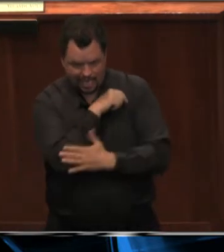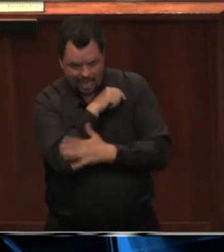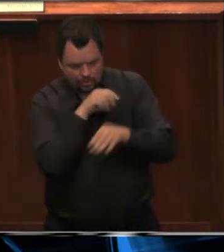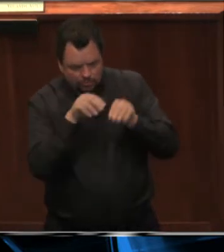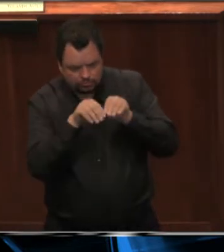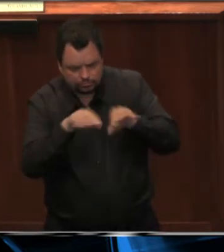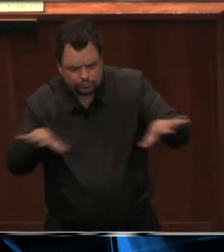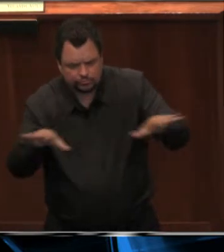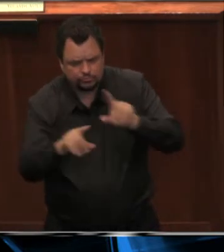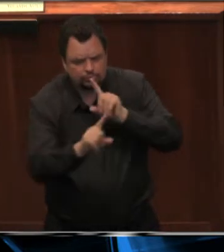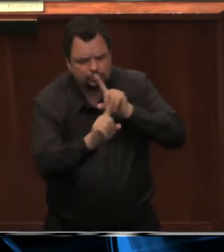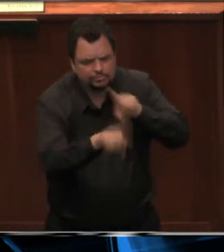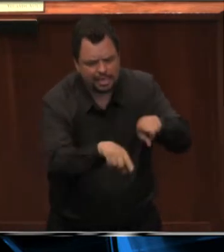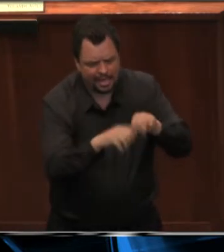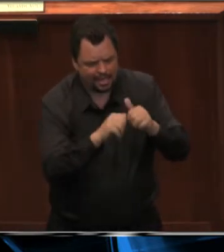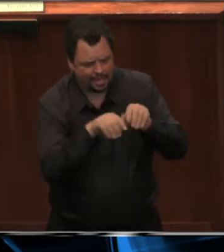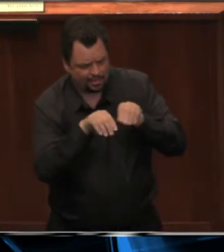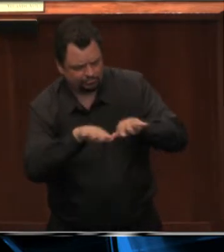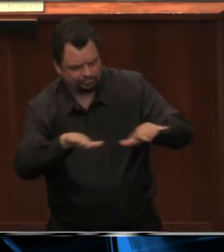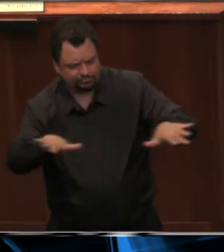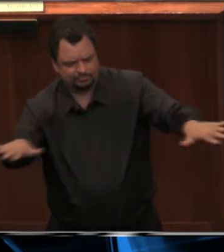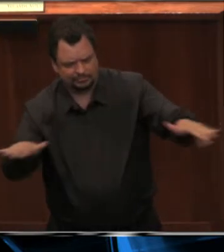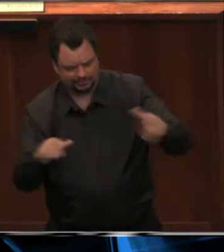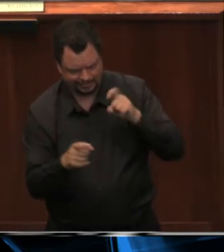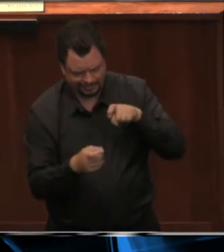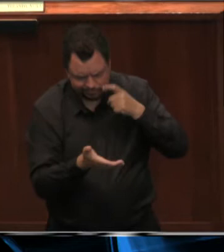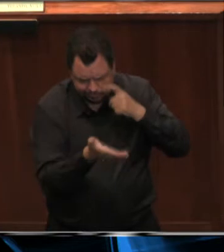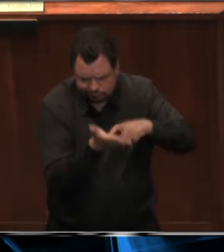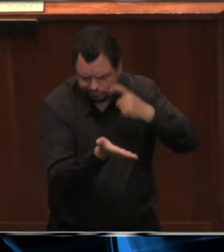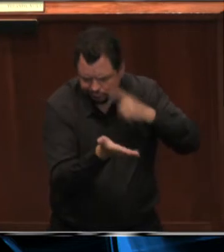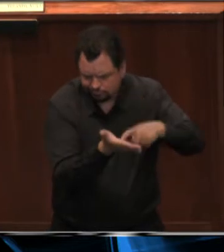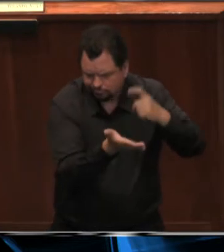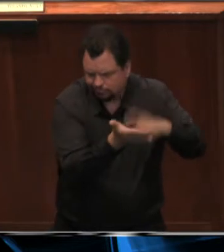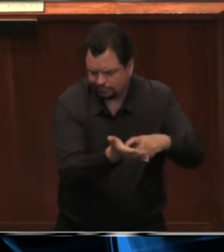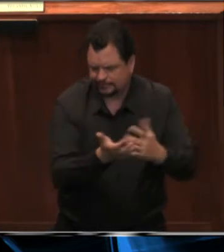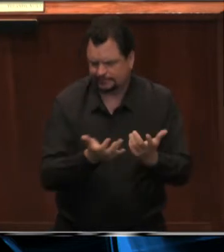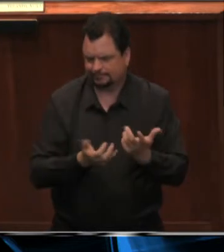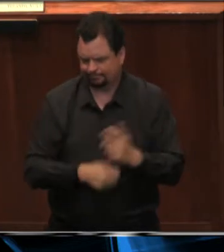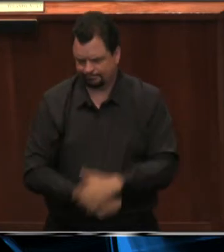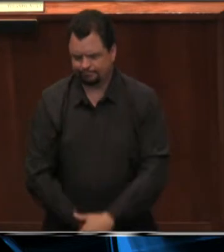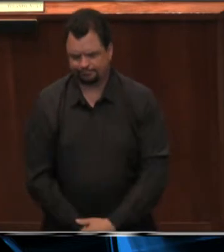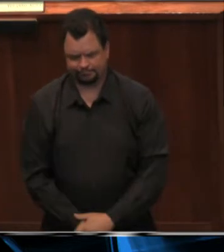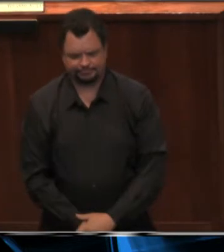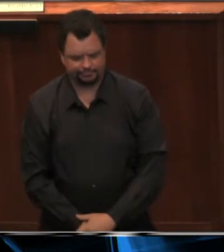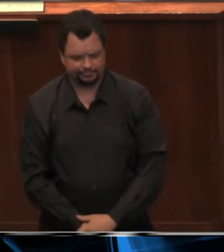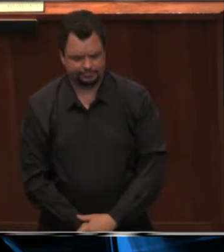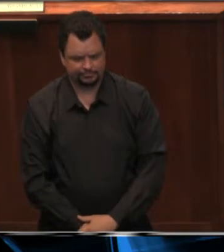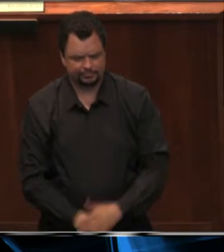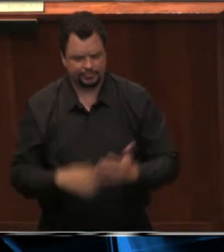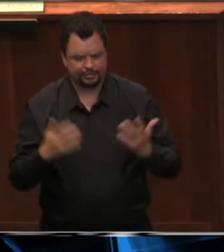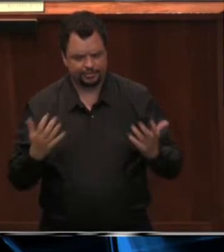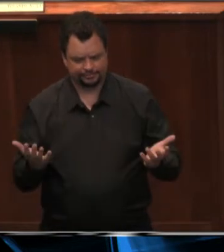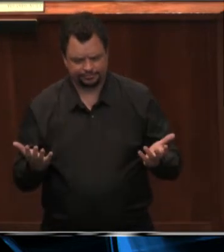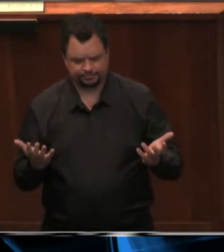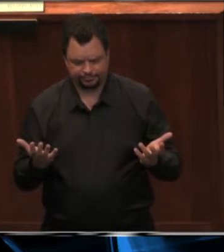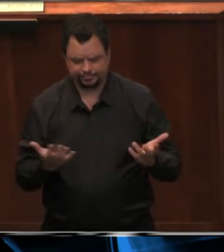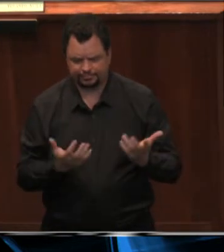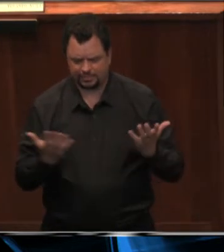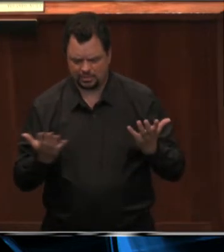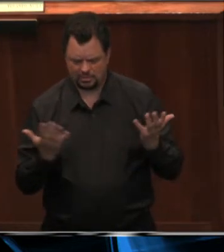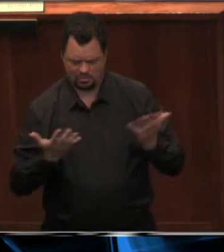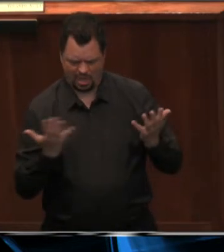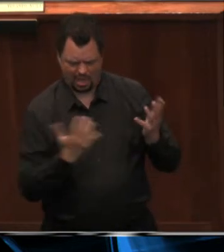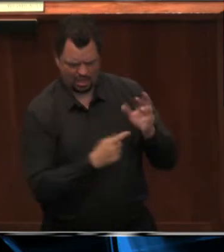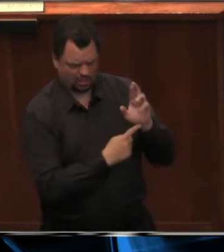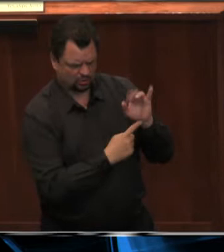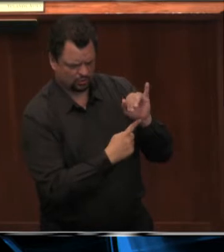communities around us as well. And then we just want to spend a little time discussing what is at